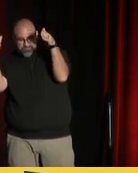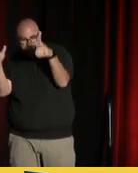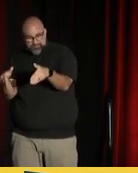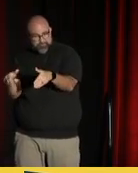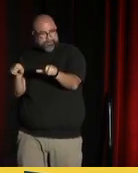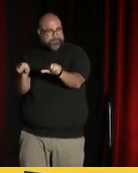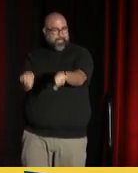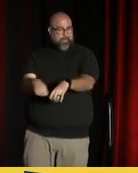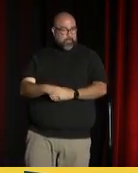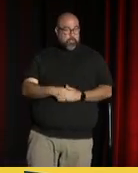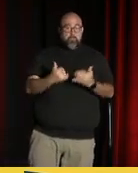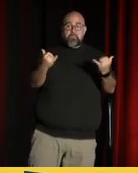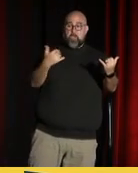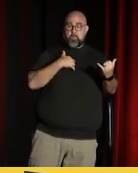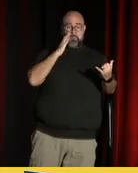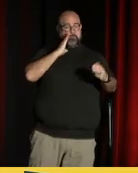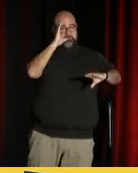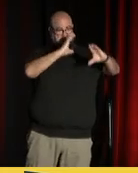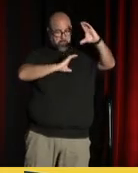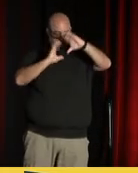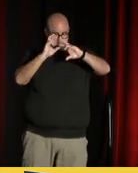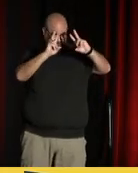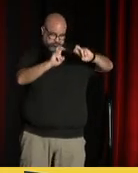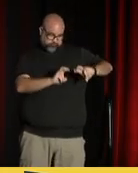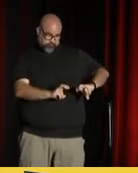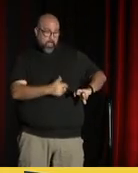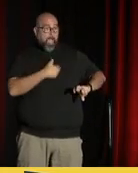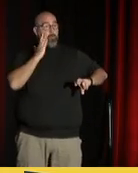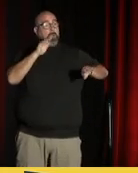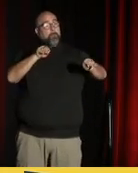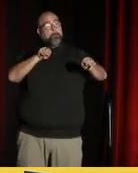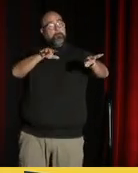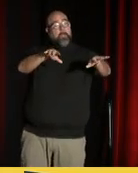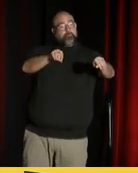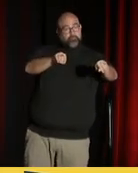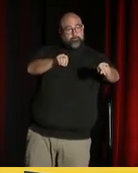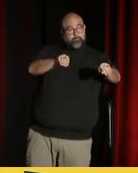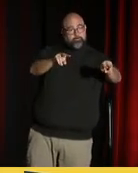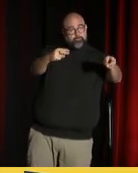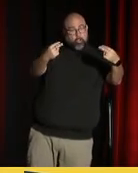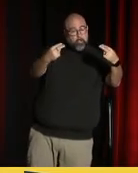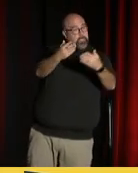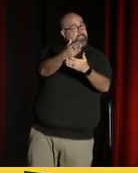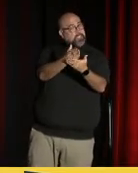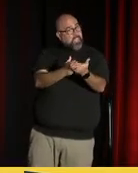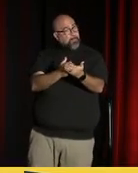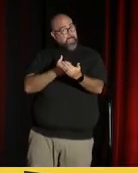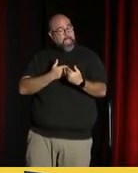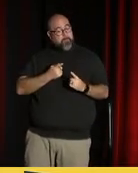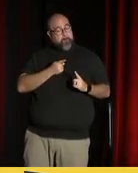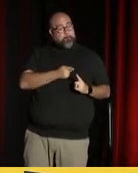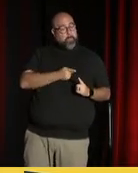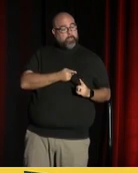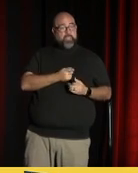we're going to explore a bit this morning. I'm going to do some magic. Some of it will have a point. Some of it's just for